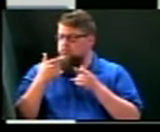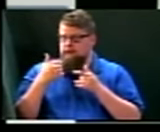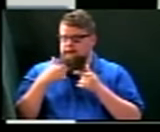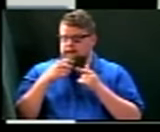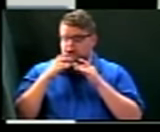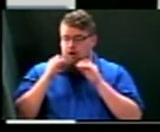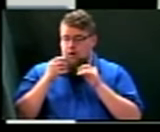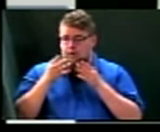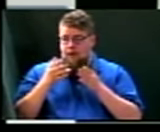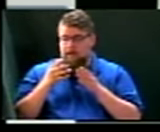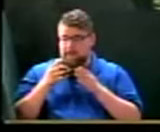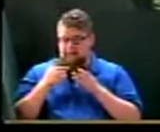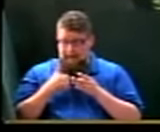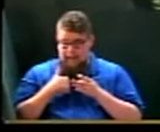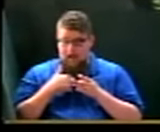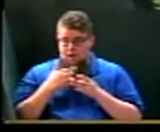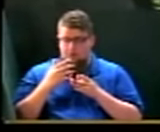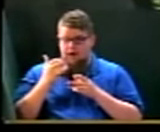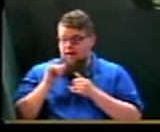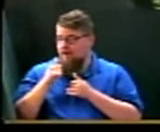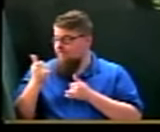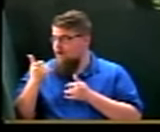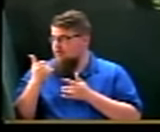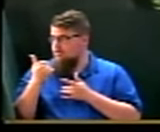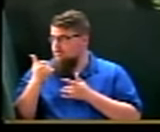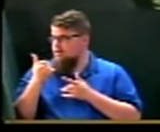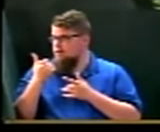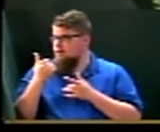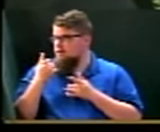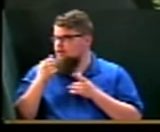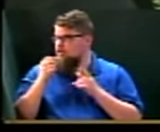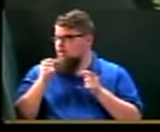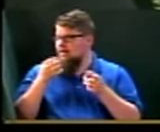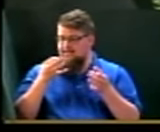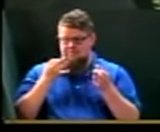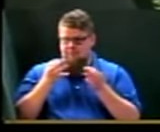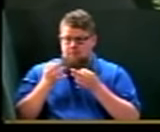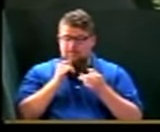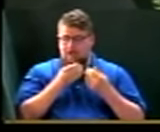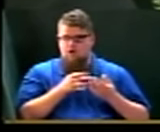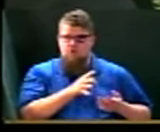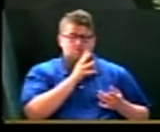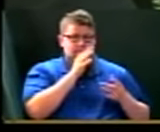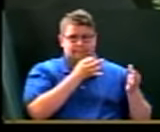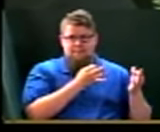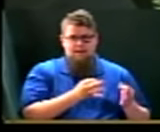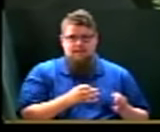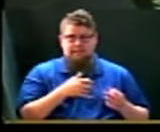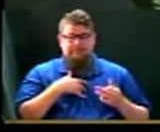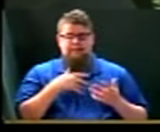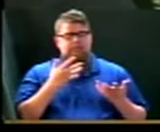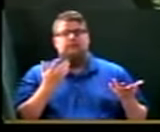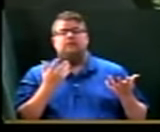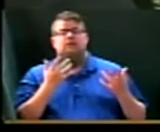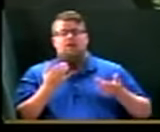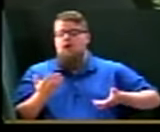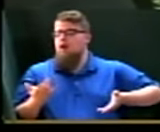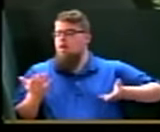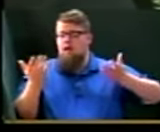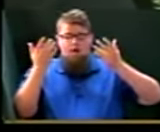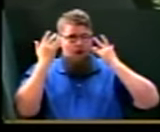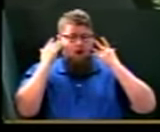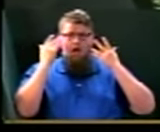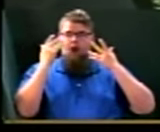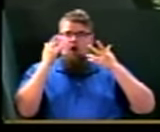of us could have run her slideshow while she's talking, because it is unwieldy to go from screen